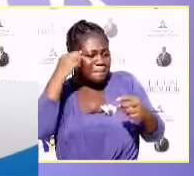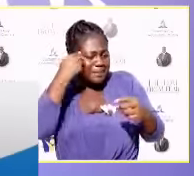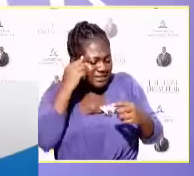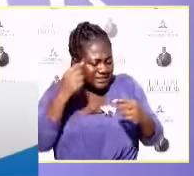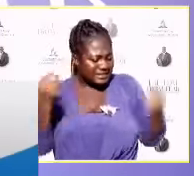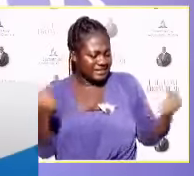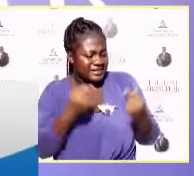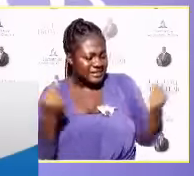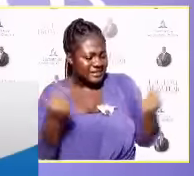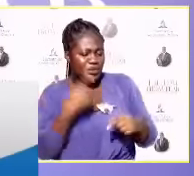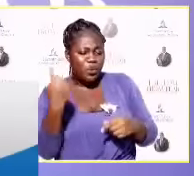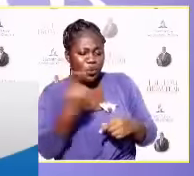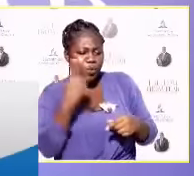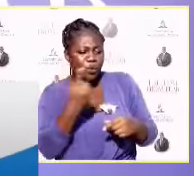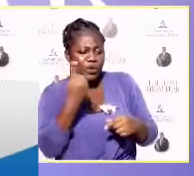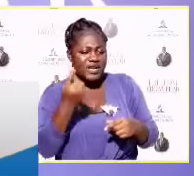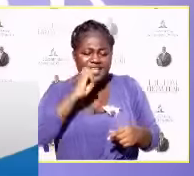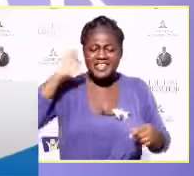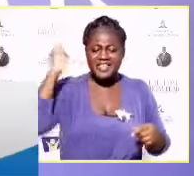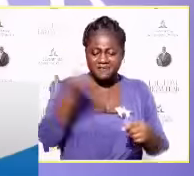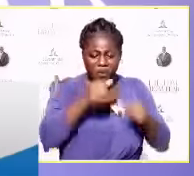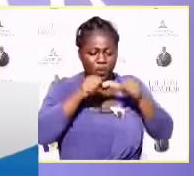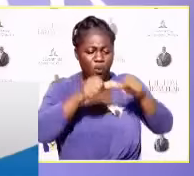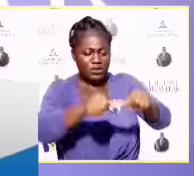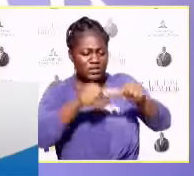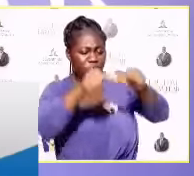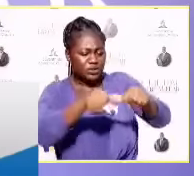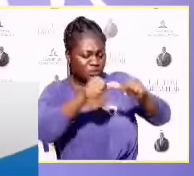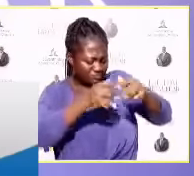was only evil continually.